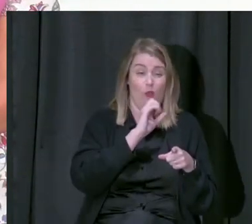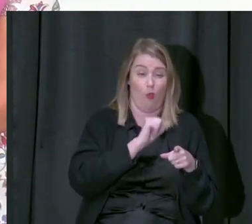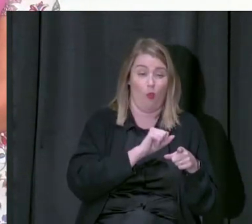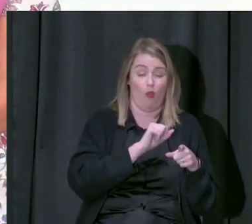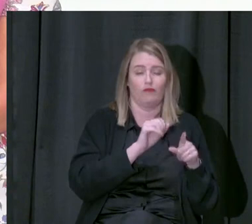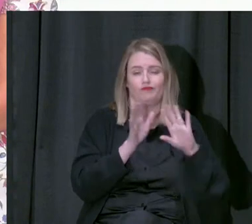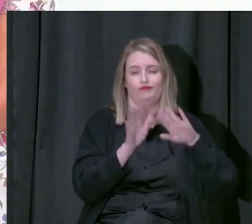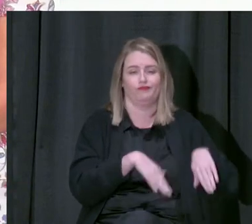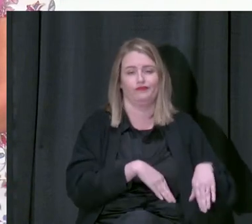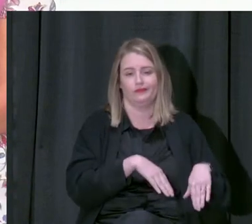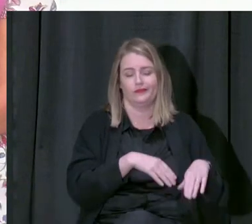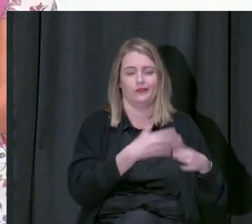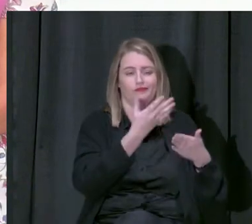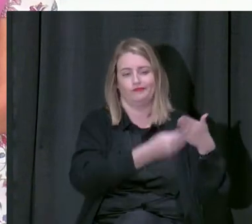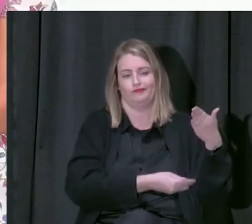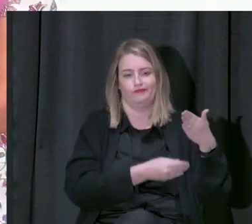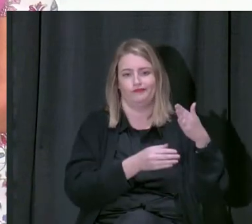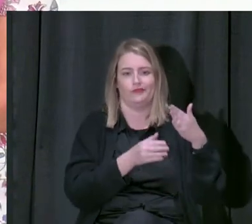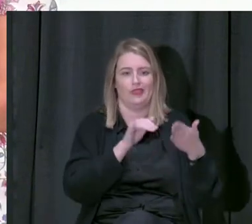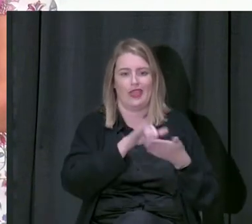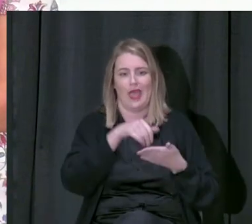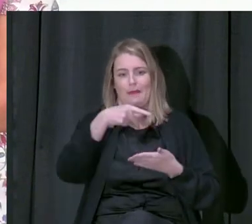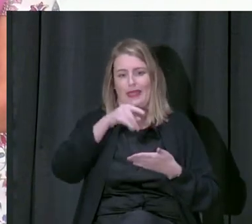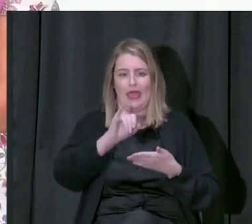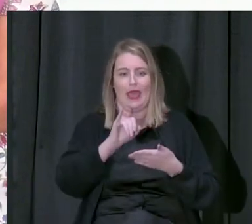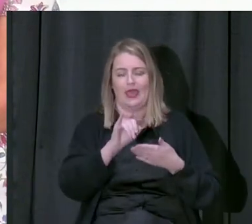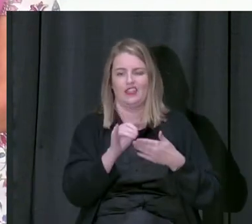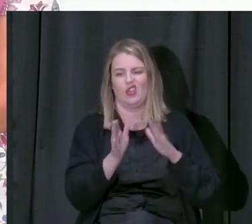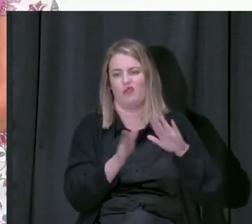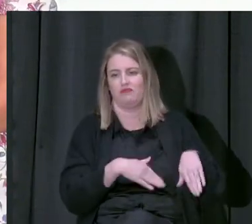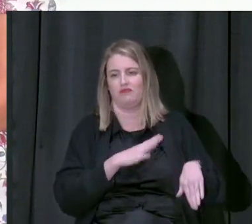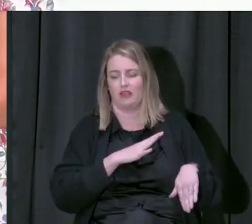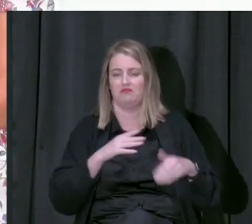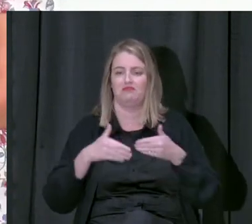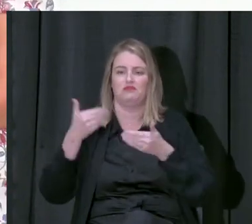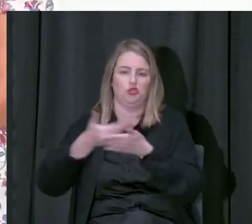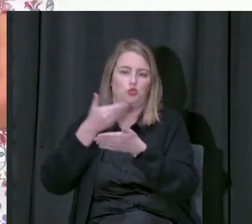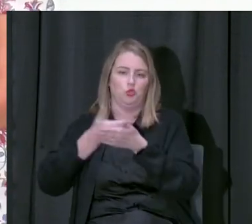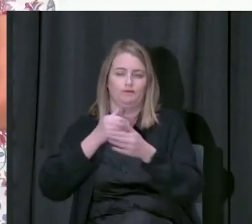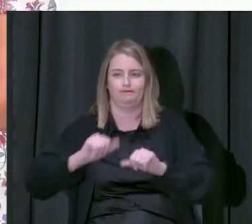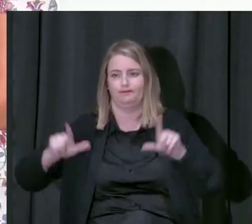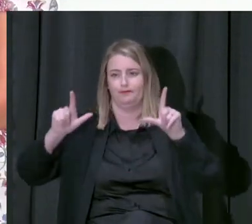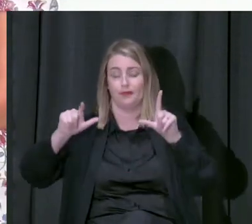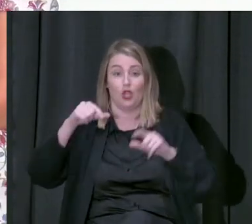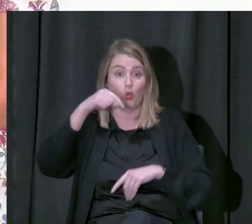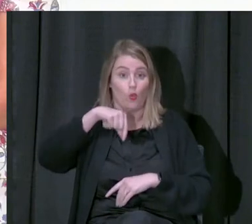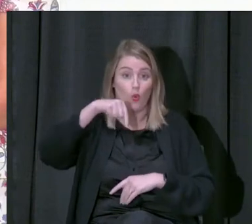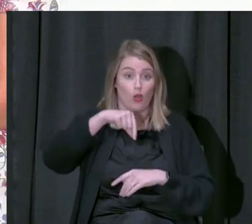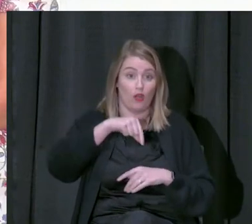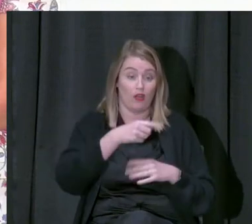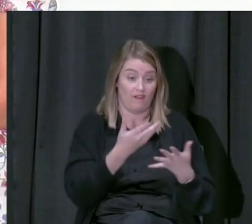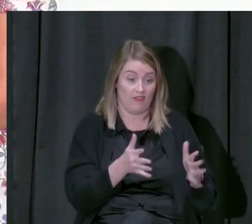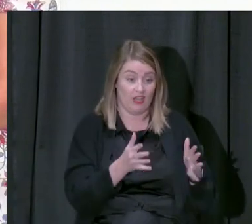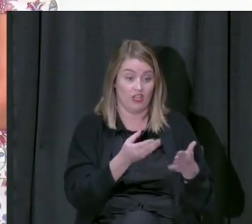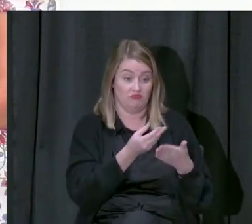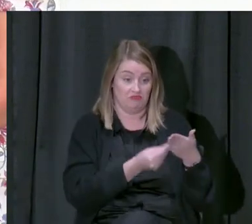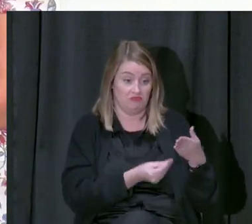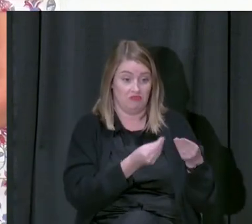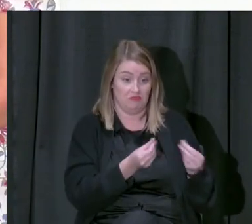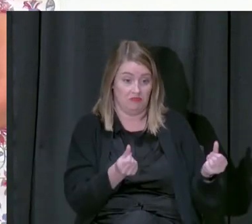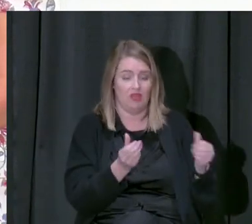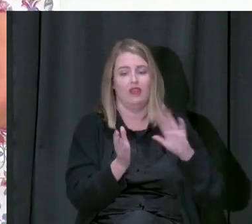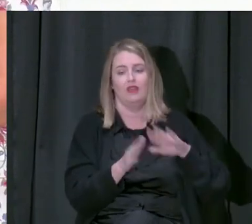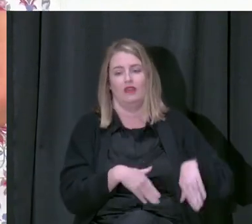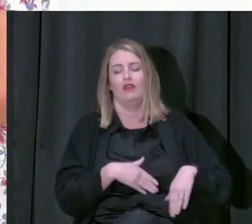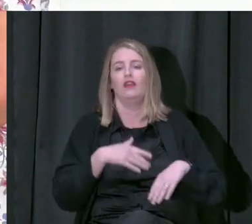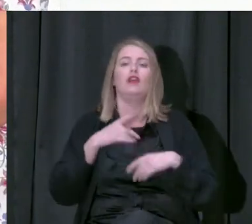deprecated in this PI. So if this is going to be deprecated in this quarter, as soon as product puts